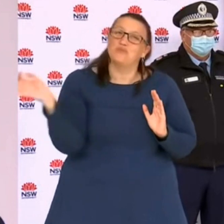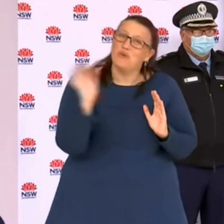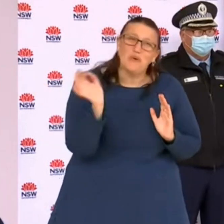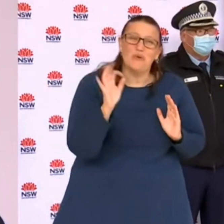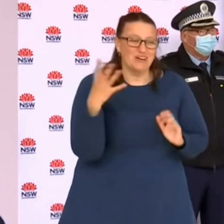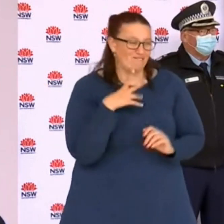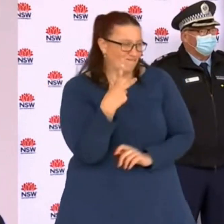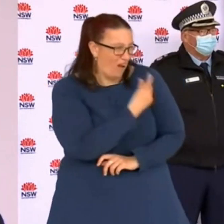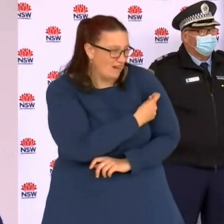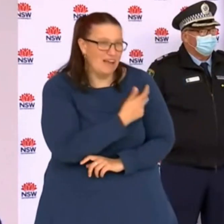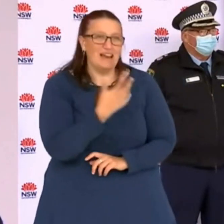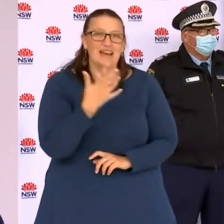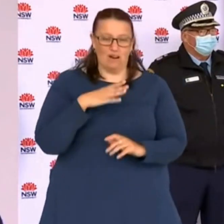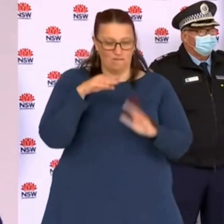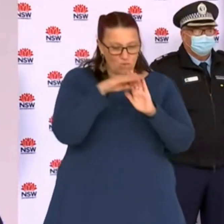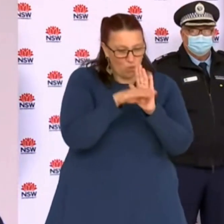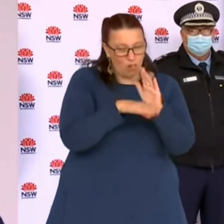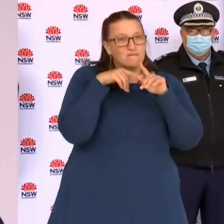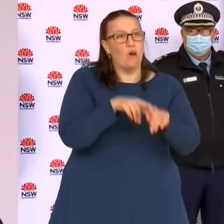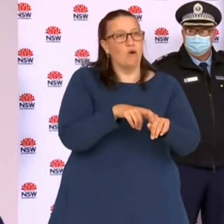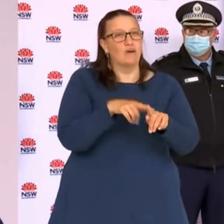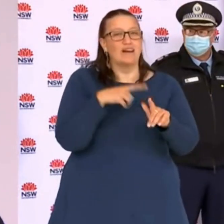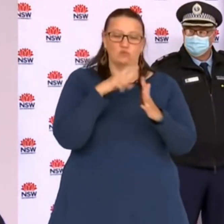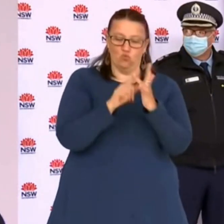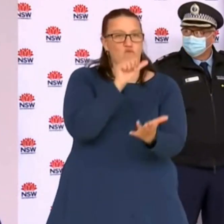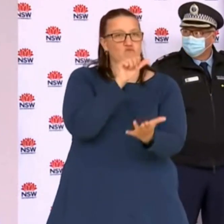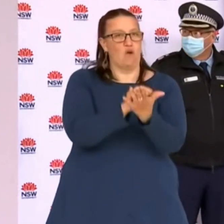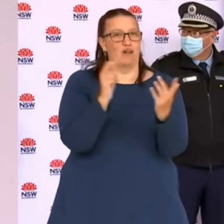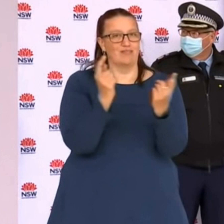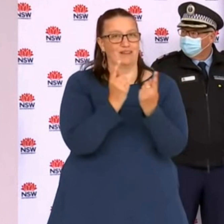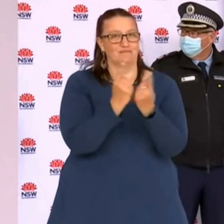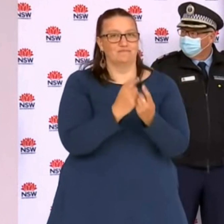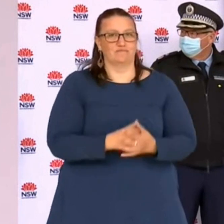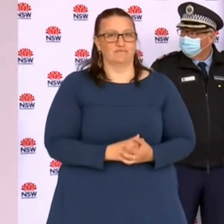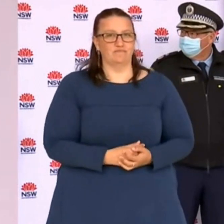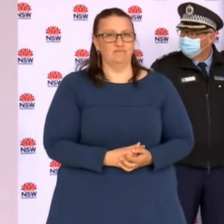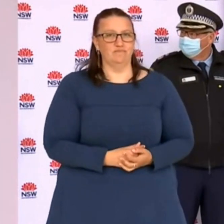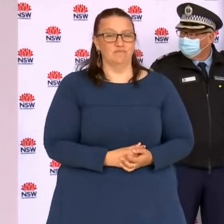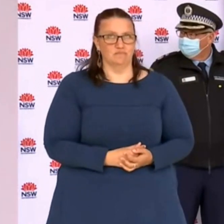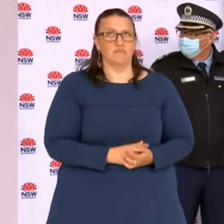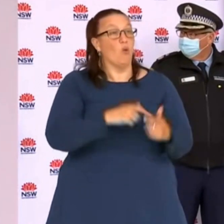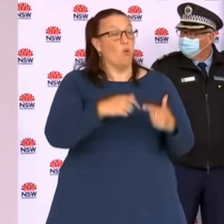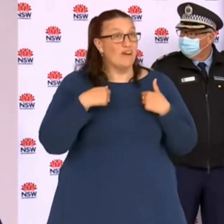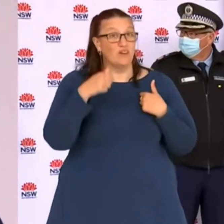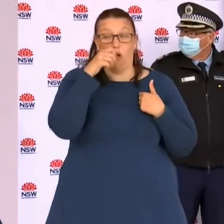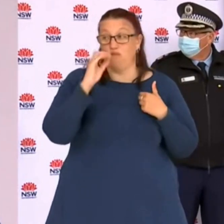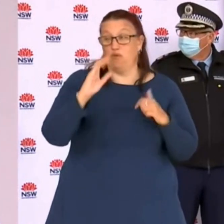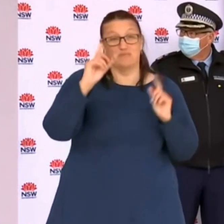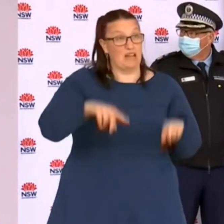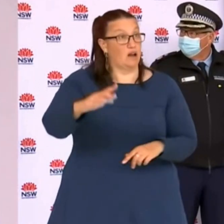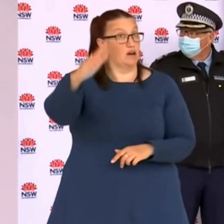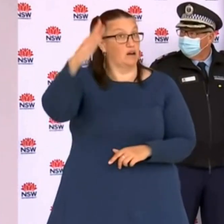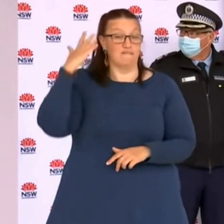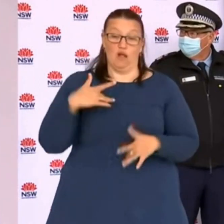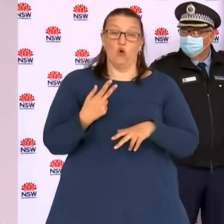important, and that's why from day one, we have had a sense of urgency about the vaccination. But I also want to stress that there isn't a single